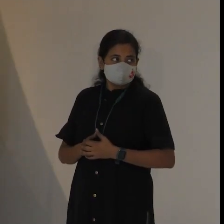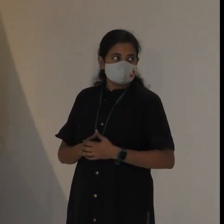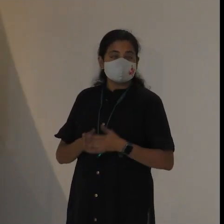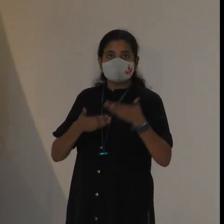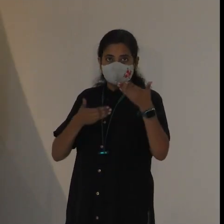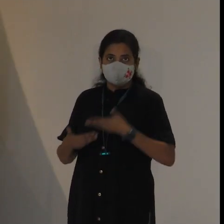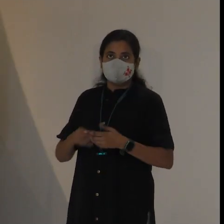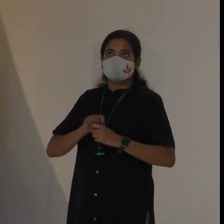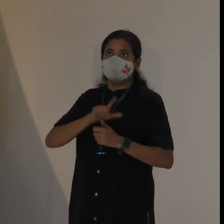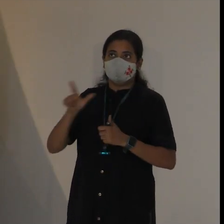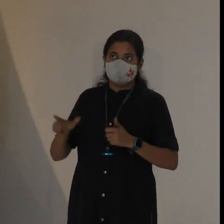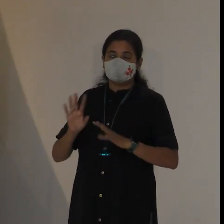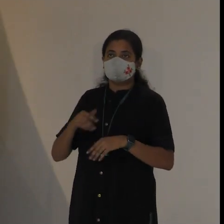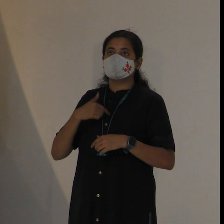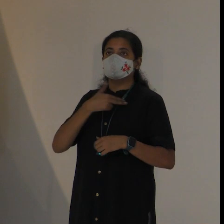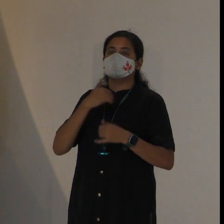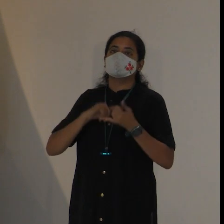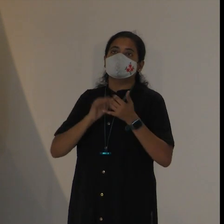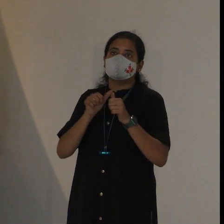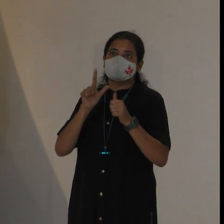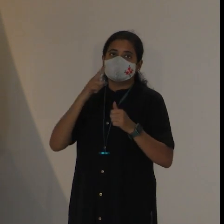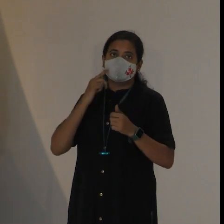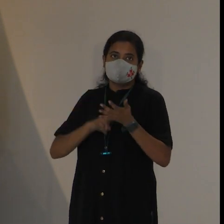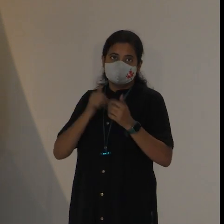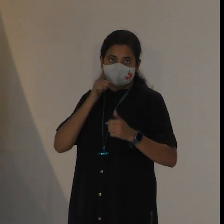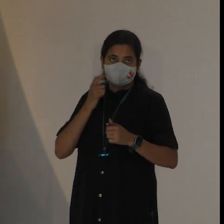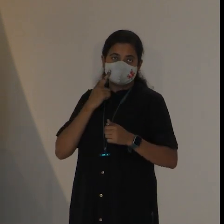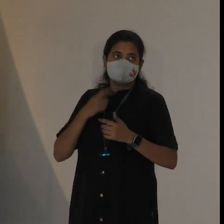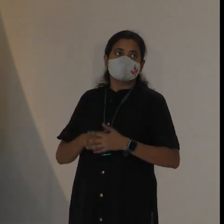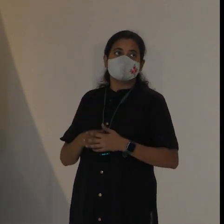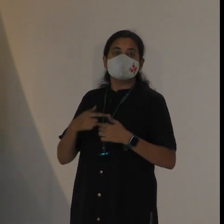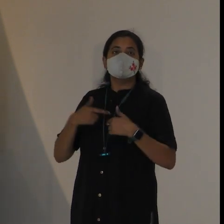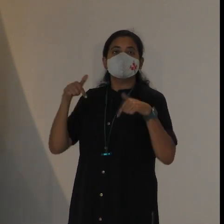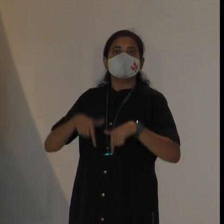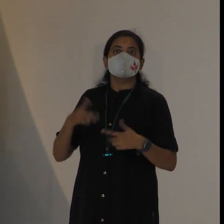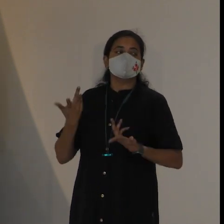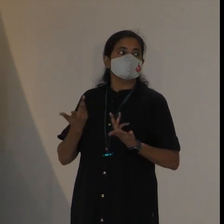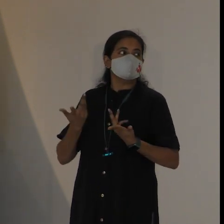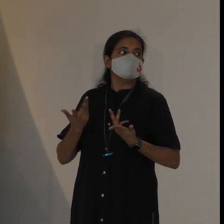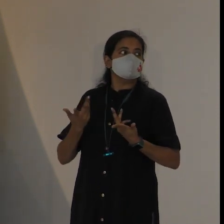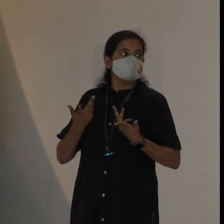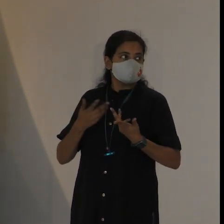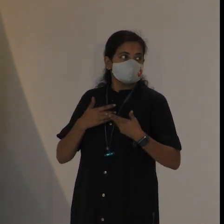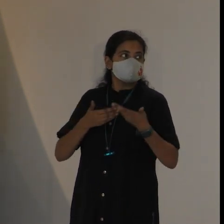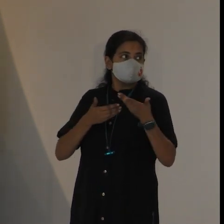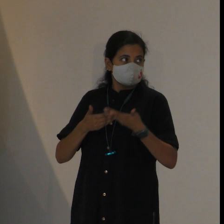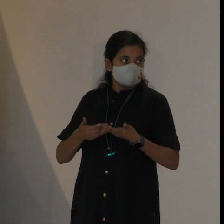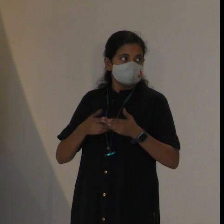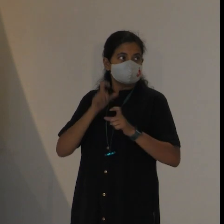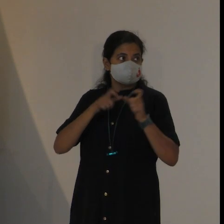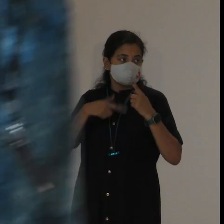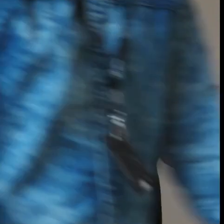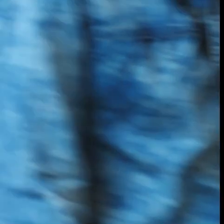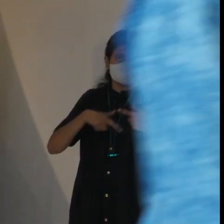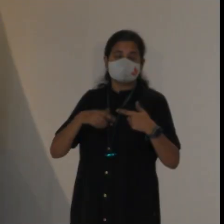Welcome, everybody. My name is Shaleen Wadhwana, and I have had a gracious set of